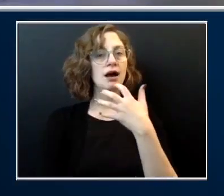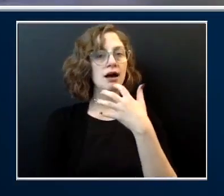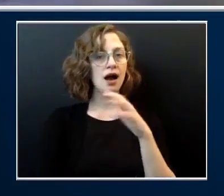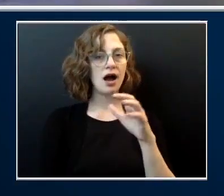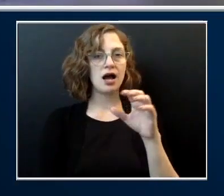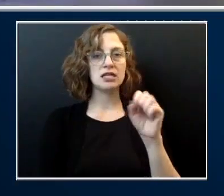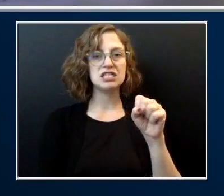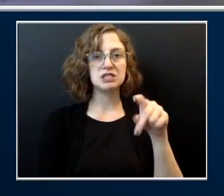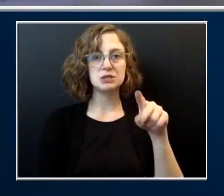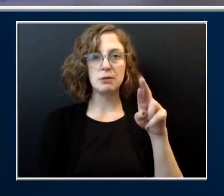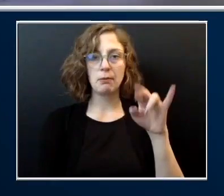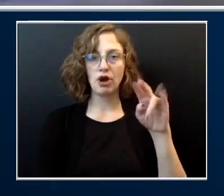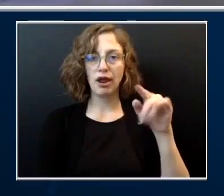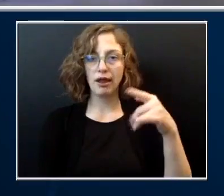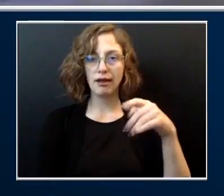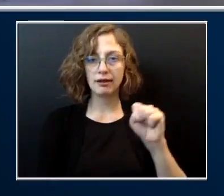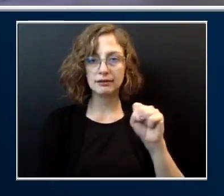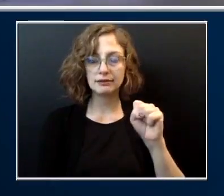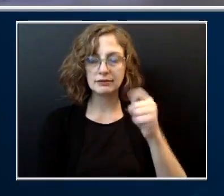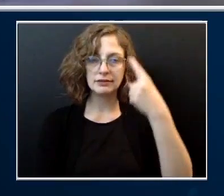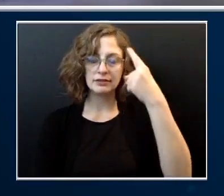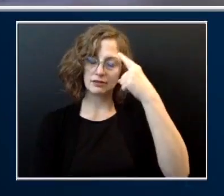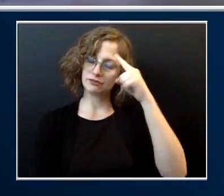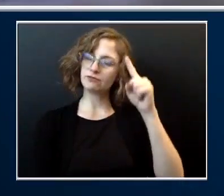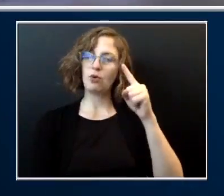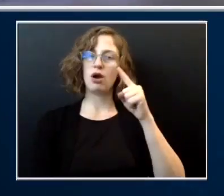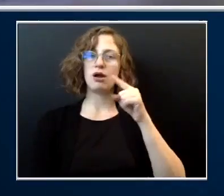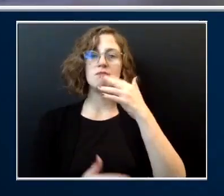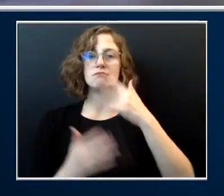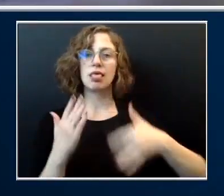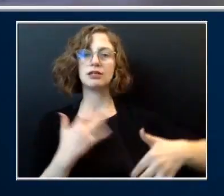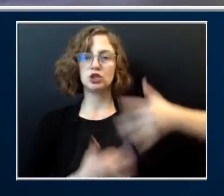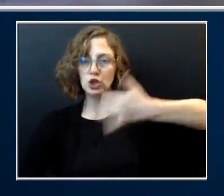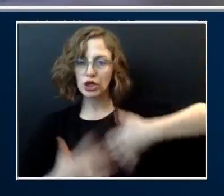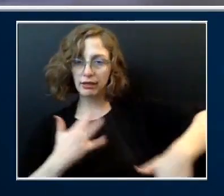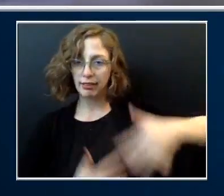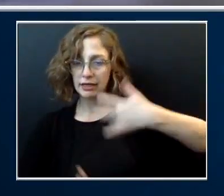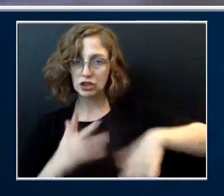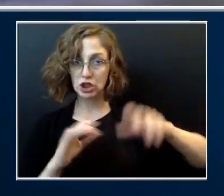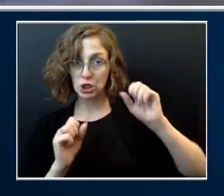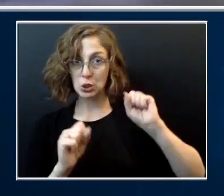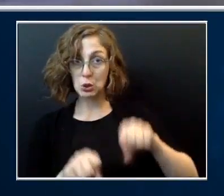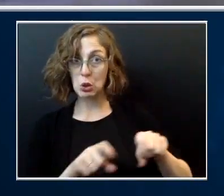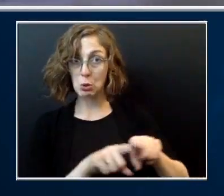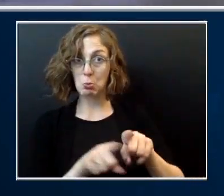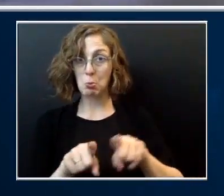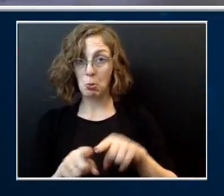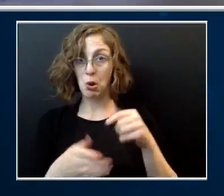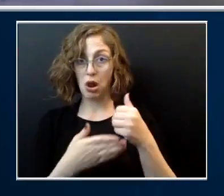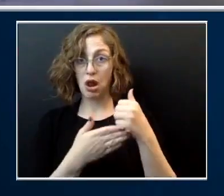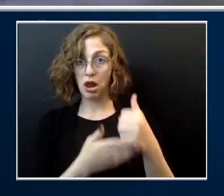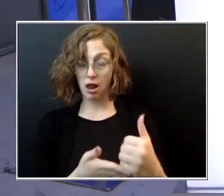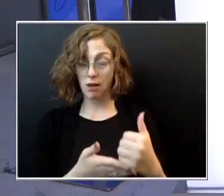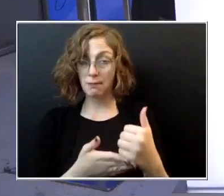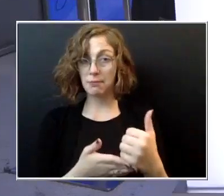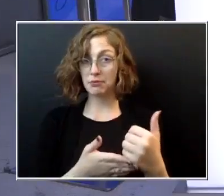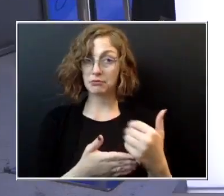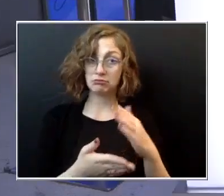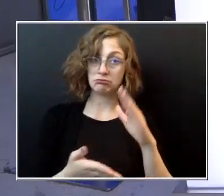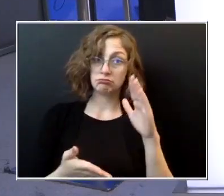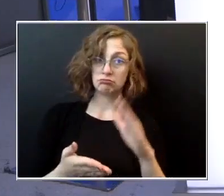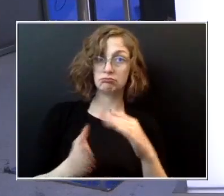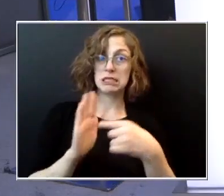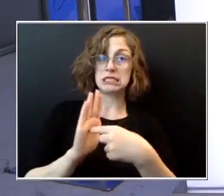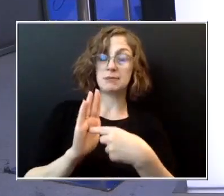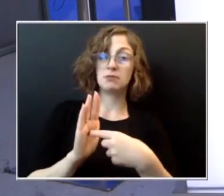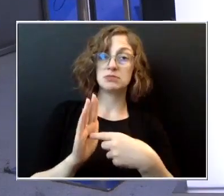help alleviate the symptoms of Alzheimer's disease too. Great question. So we're doing this in a very